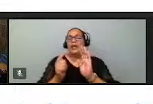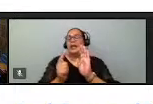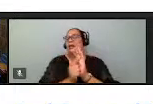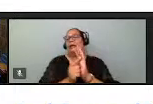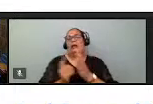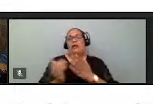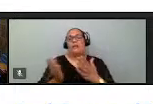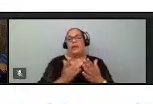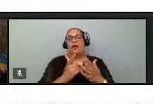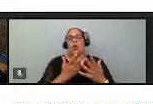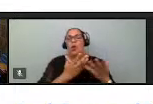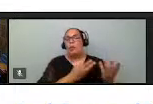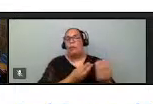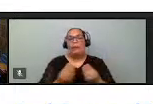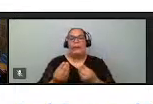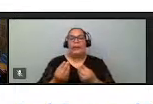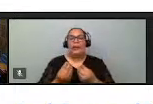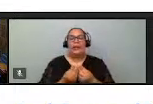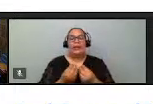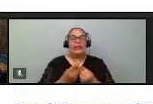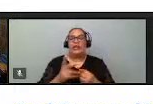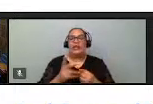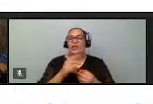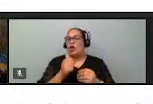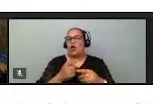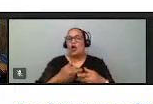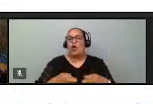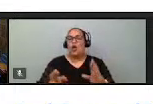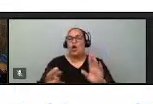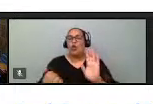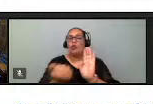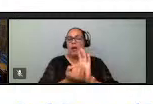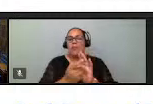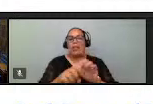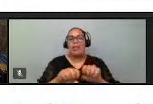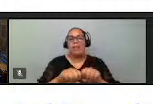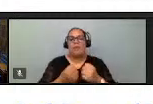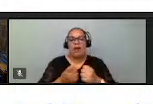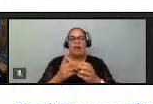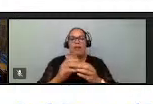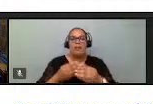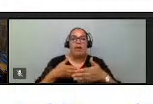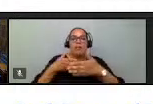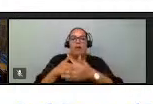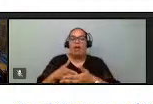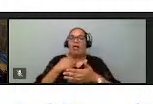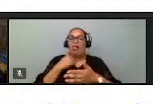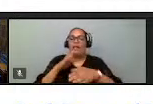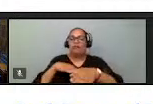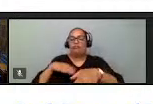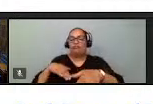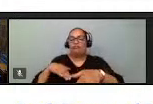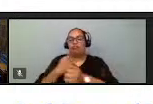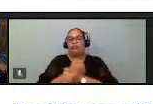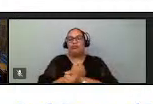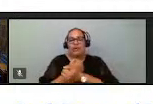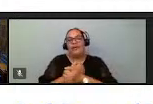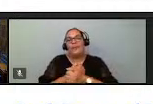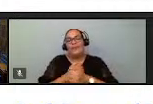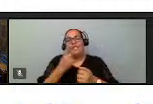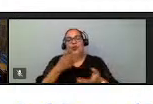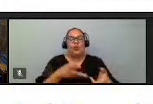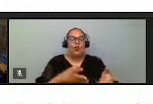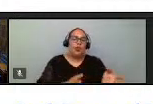rigs in that are not Road worthy and breaking down in the terminal and causing a blockage for all the trucks behind so it's a